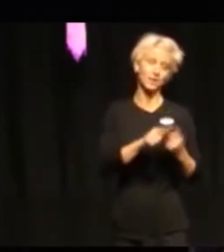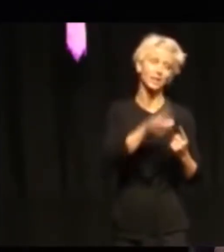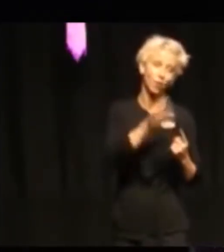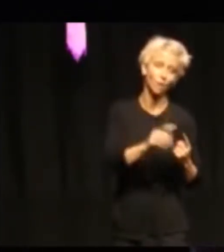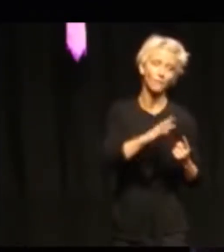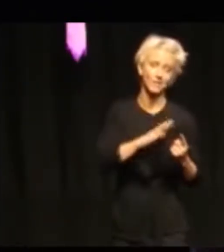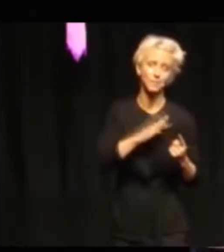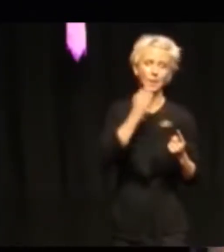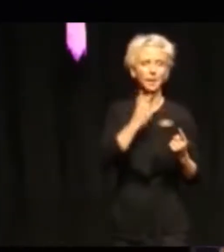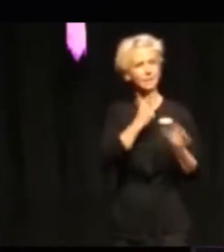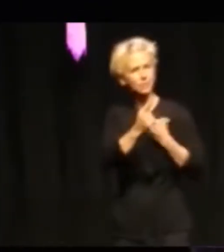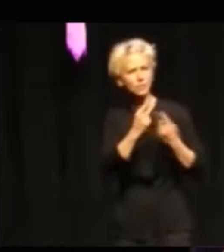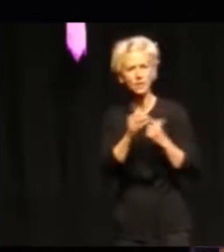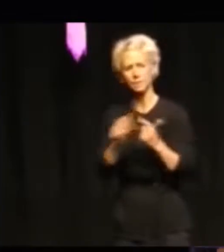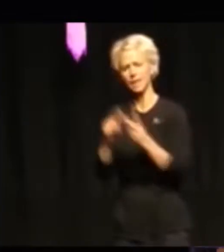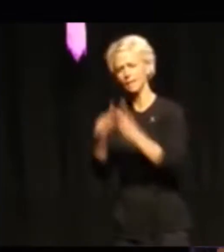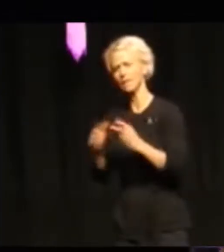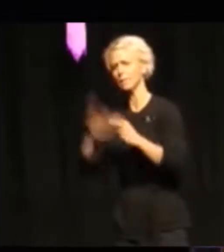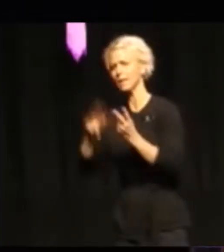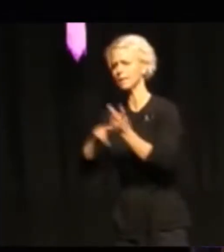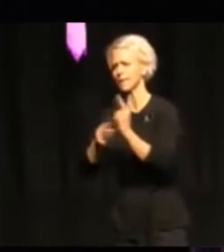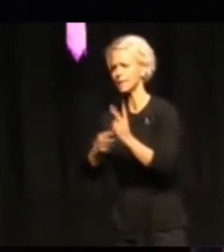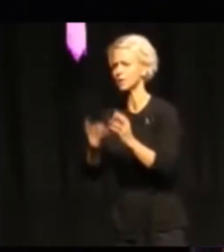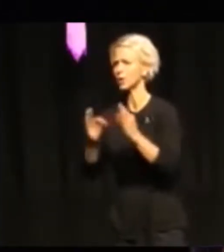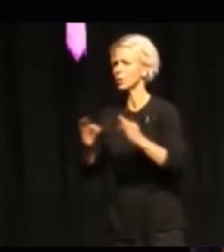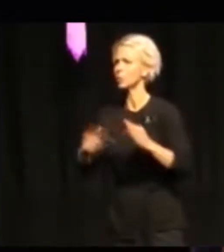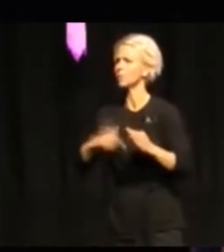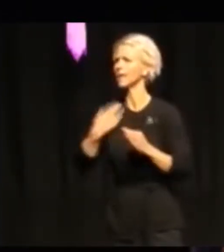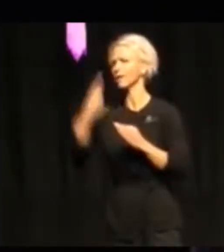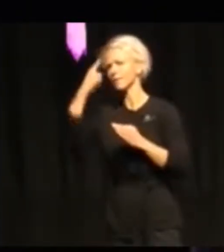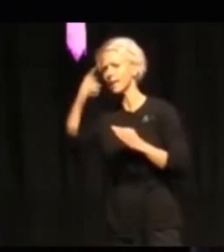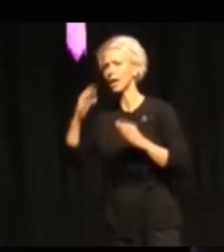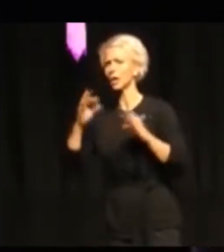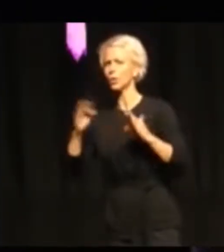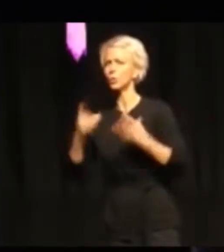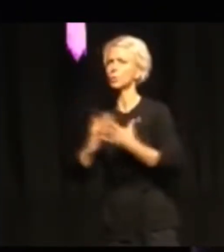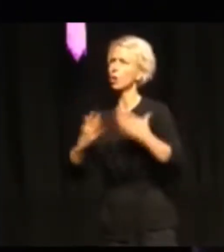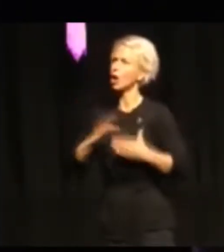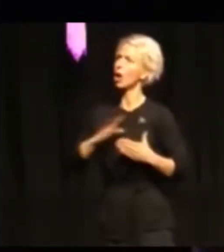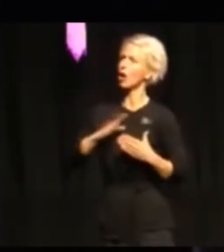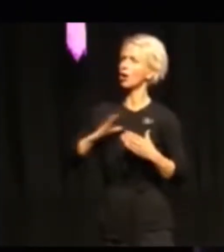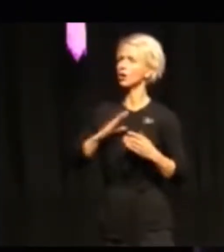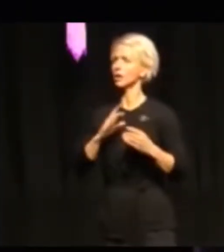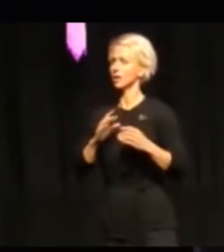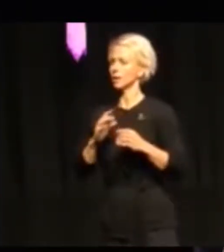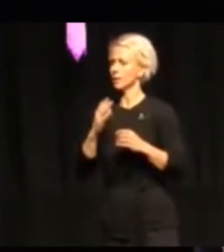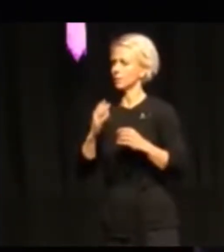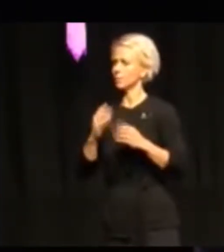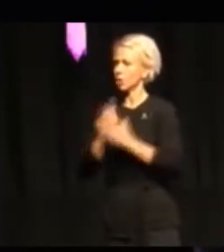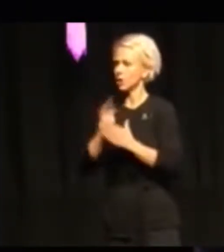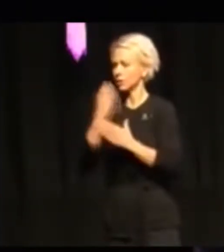technical stuff, how do we get from everyone has a right to the highest attainable standard of health